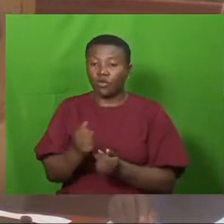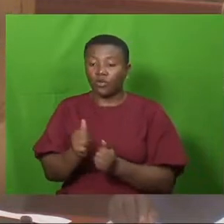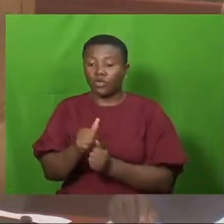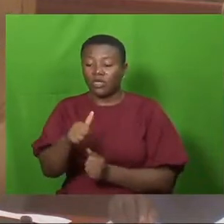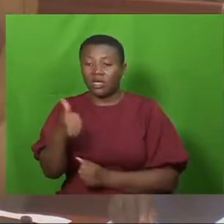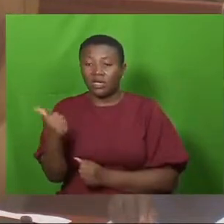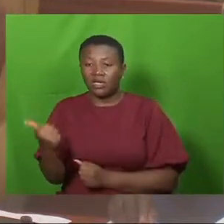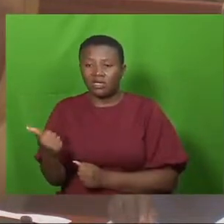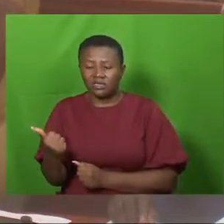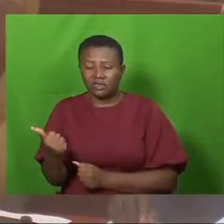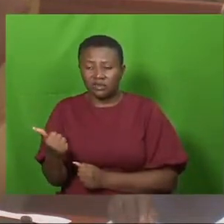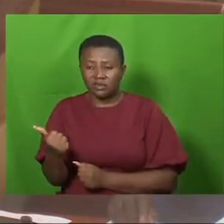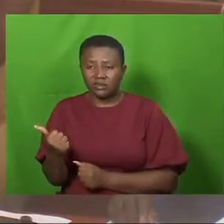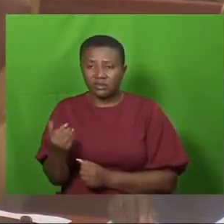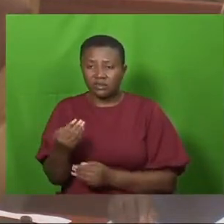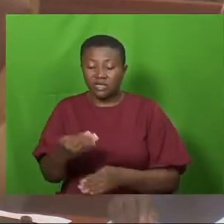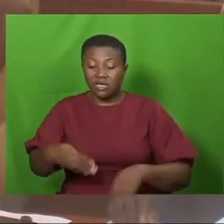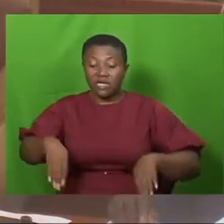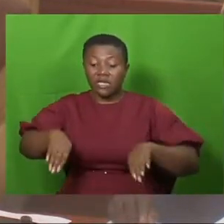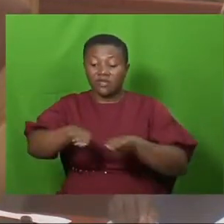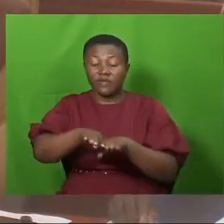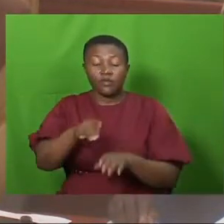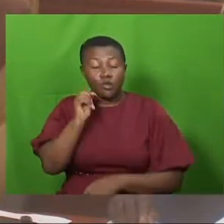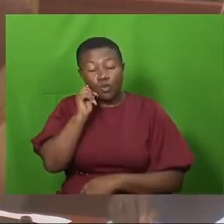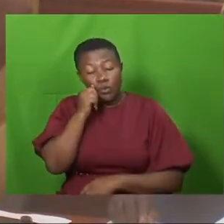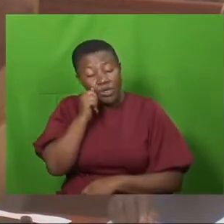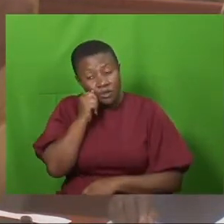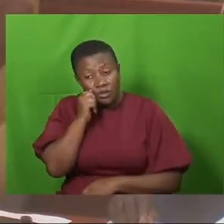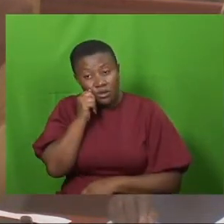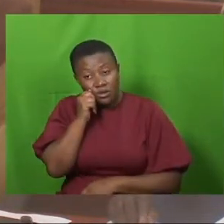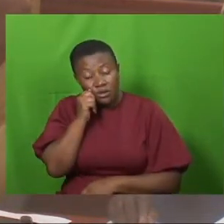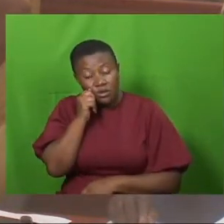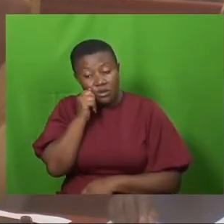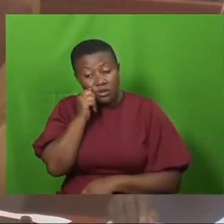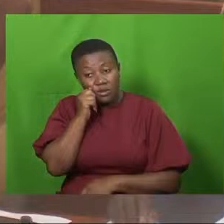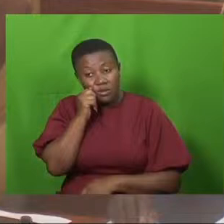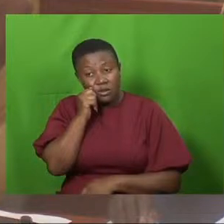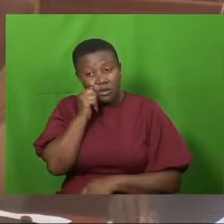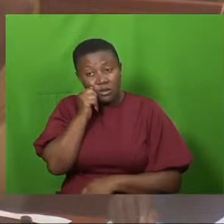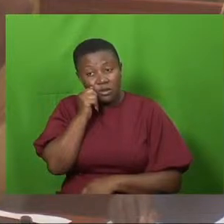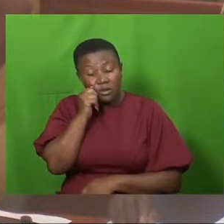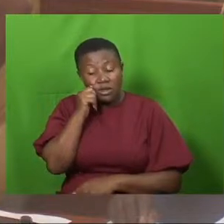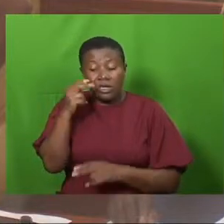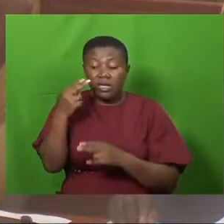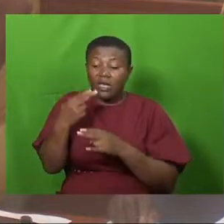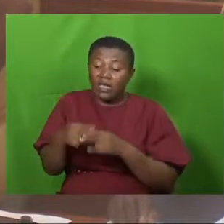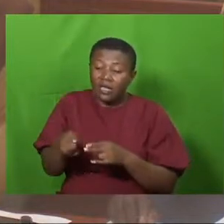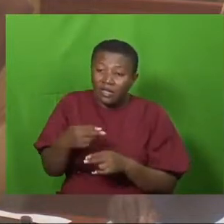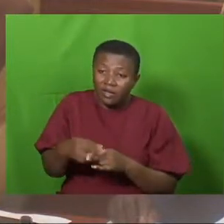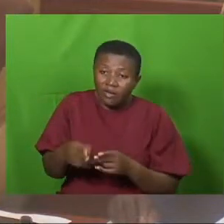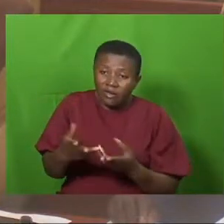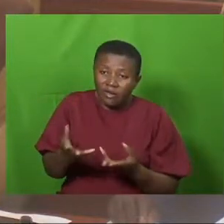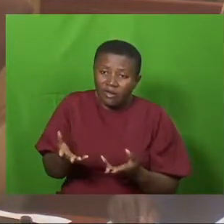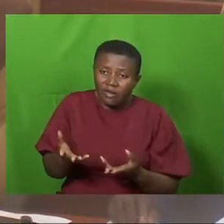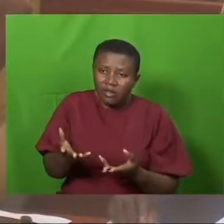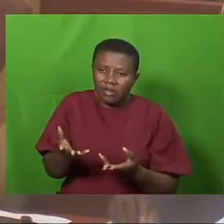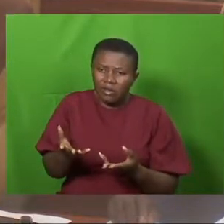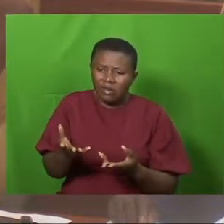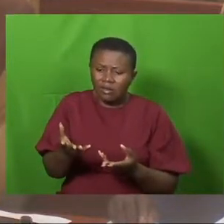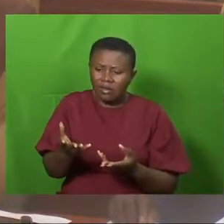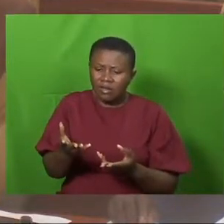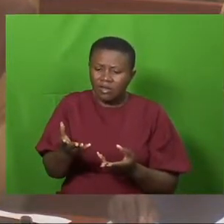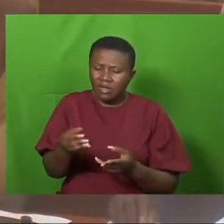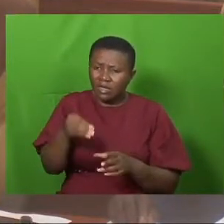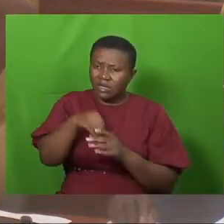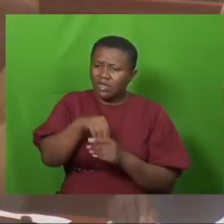challenged. Even tomatoes, cucumber, eggs are being rationed in